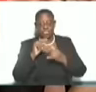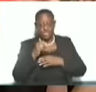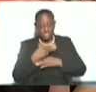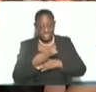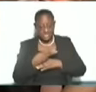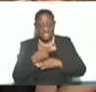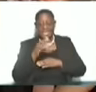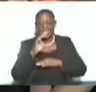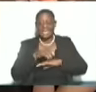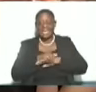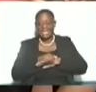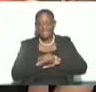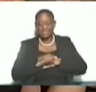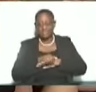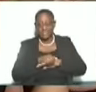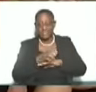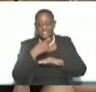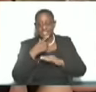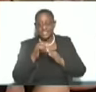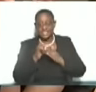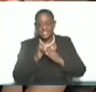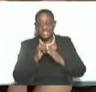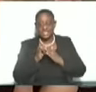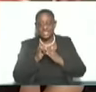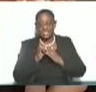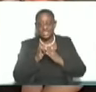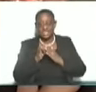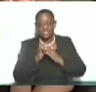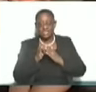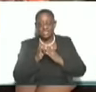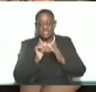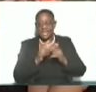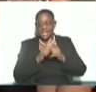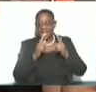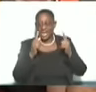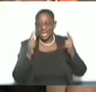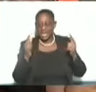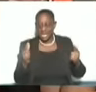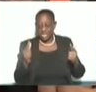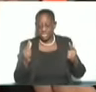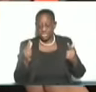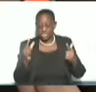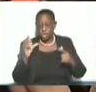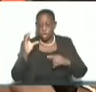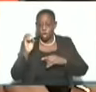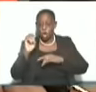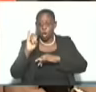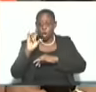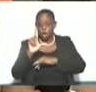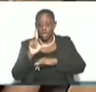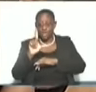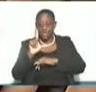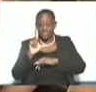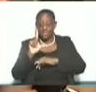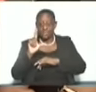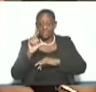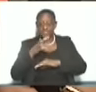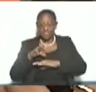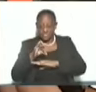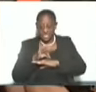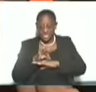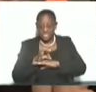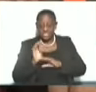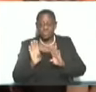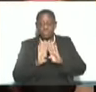permission for one of the largest oil fields in India, I think it's the Boat Camp oil field, to be open and produce.